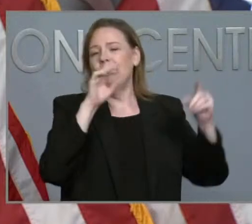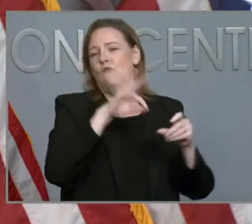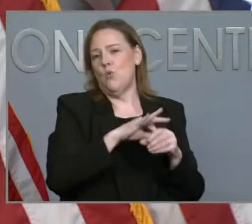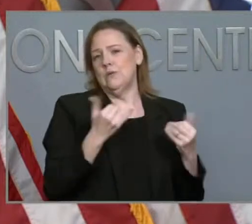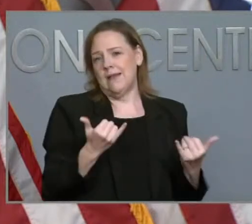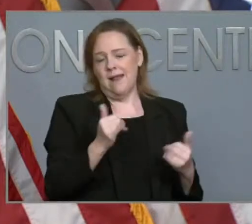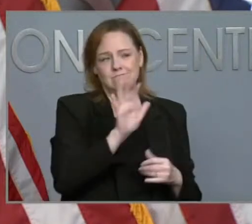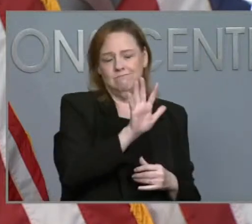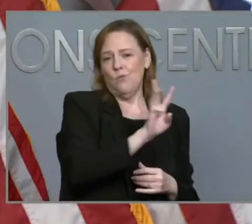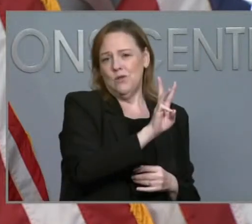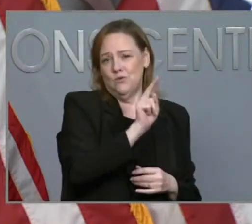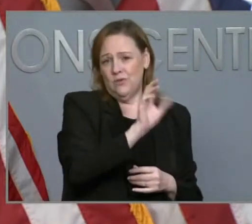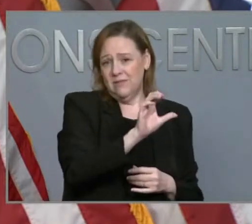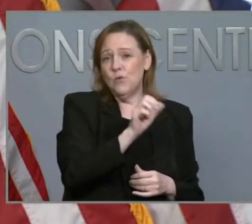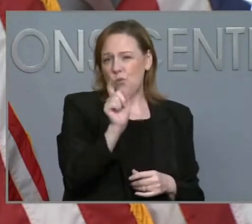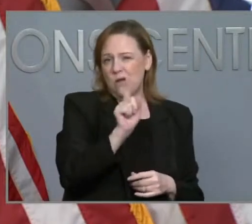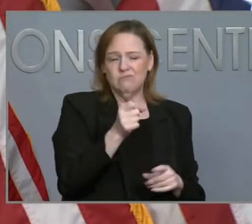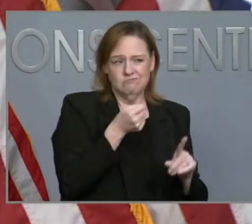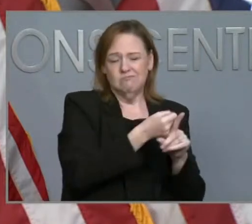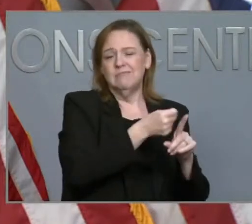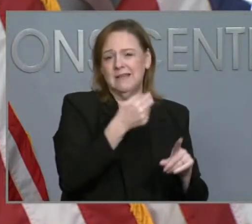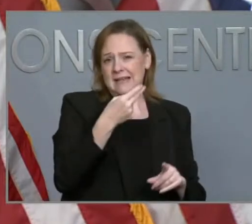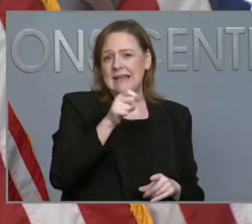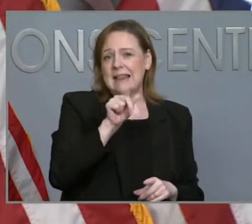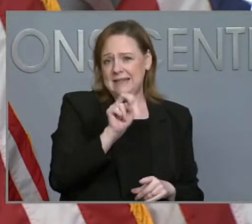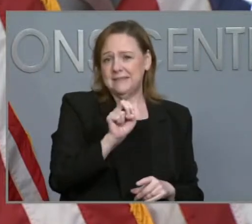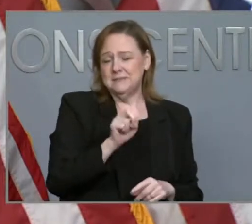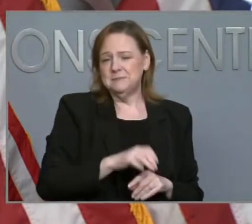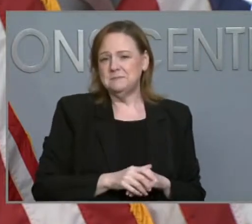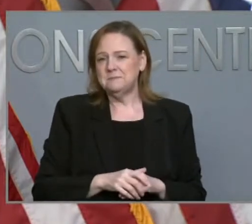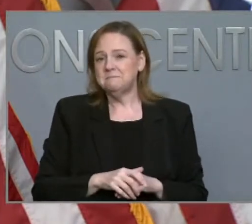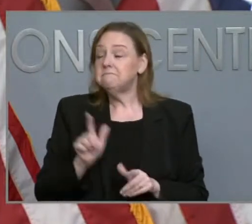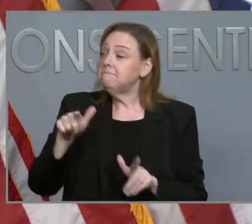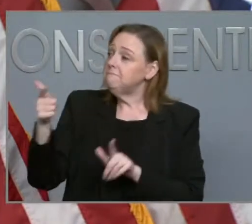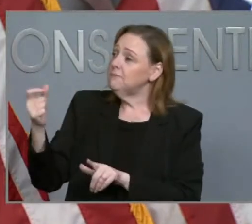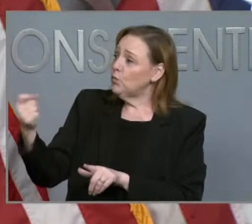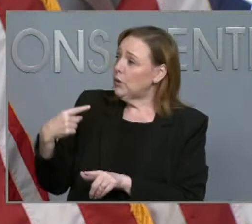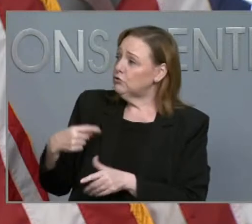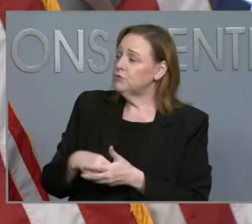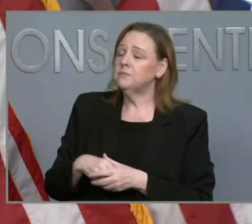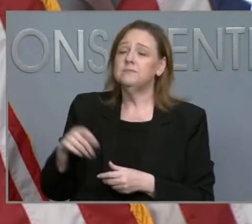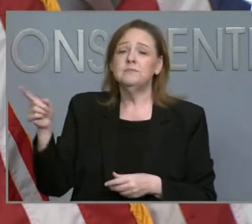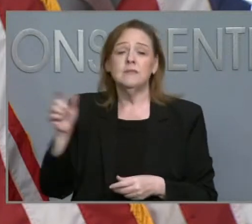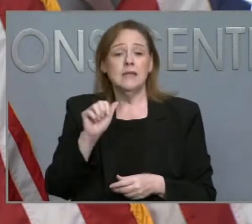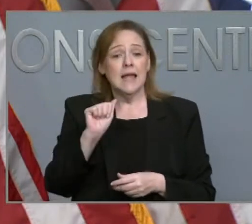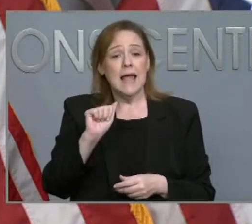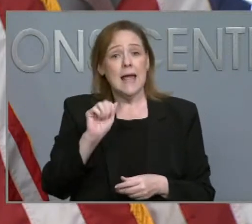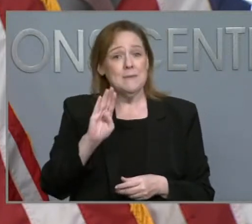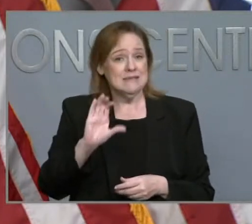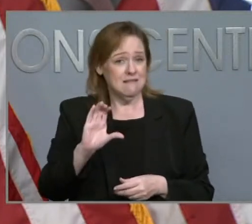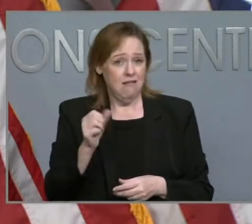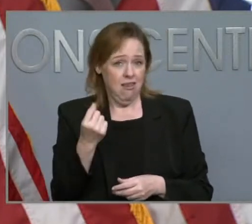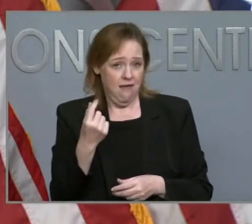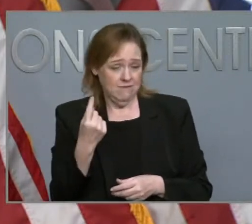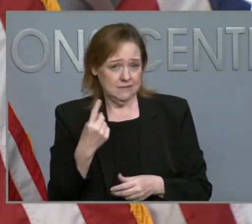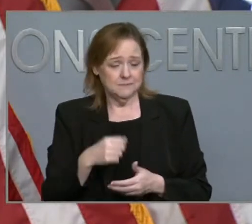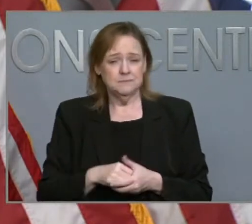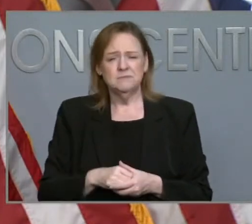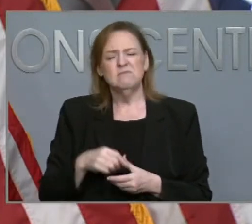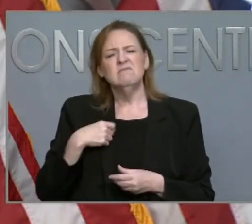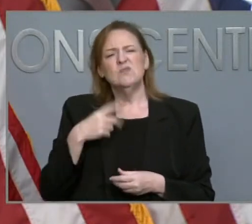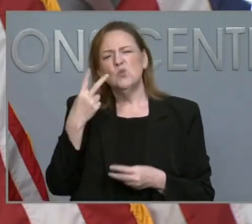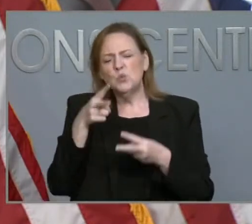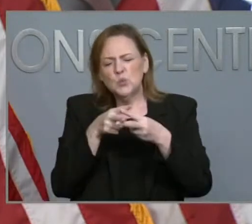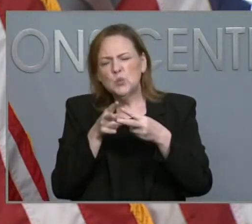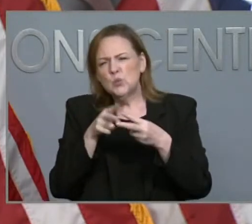you. Hi, Karen. Yes. Sean Hey. Coffey, ABC 11. I also have a two-parter. Just understanding it's really early, wondering if there's any preliminary info about the number of